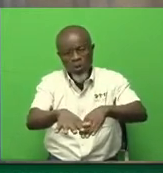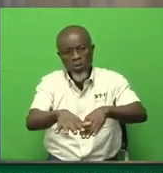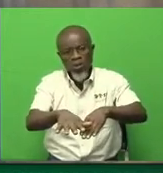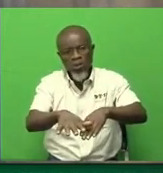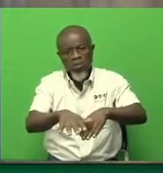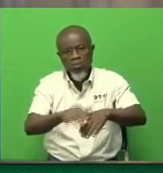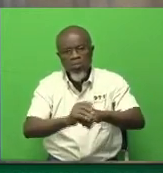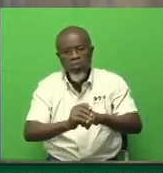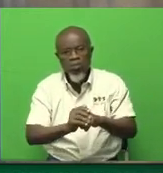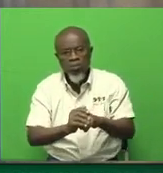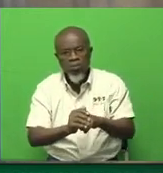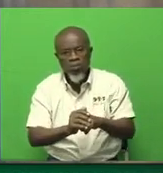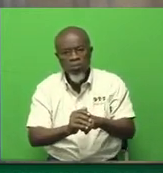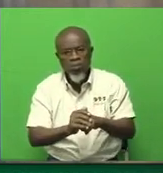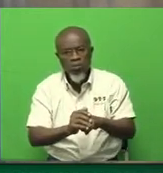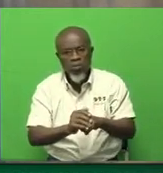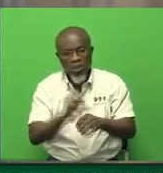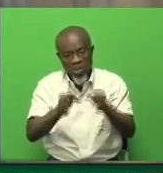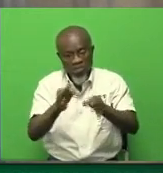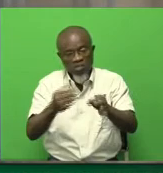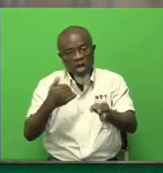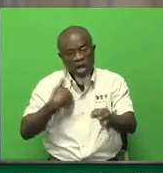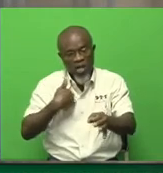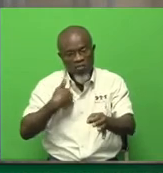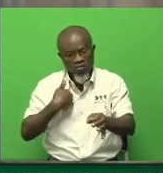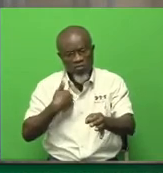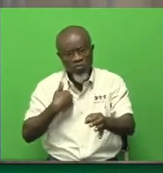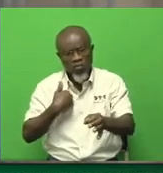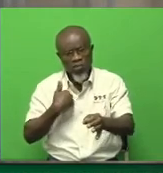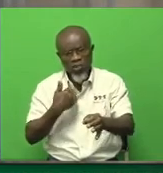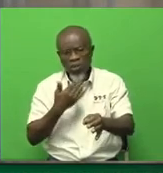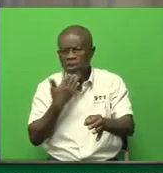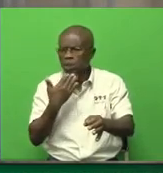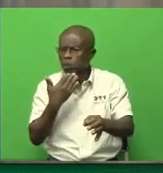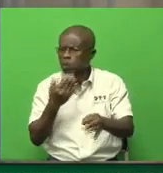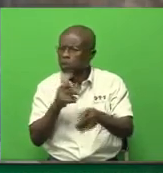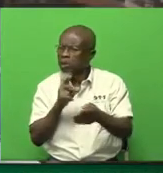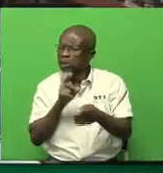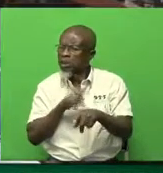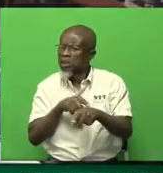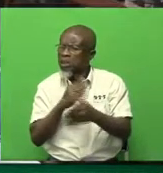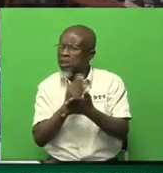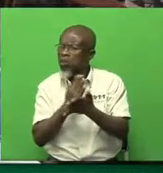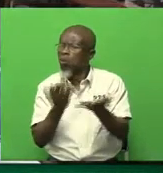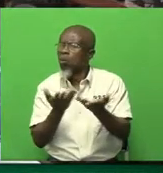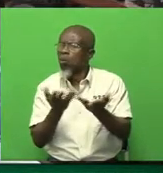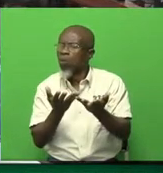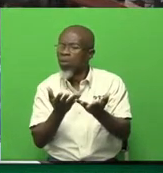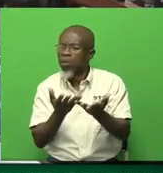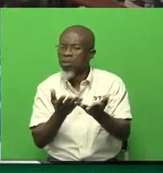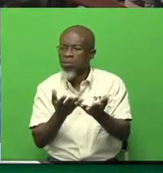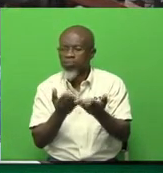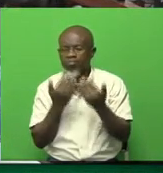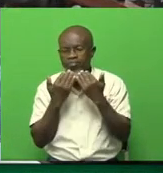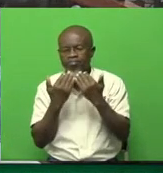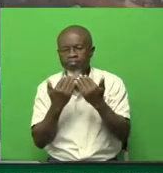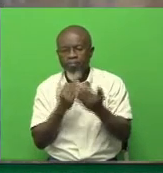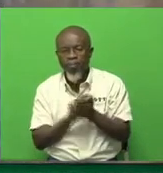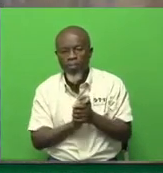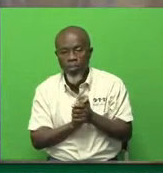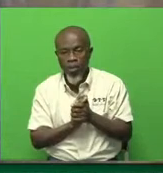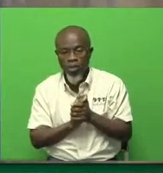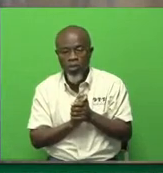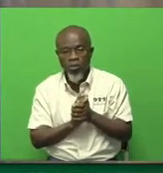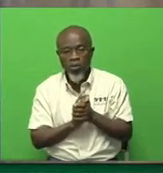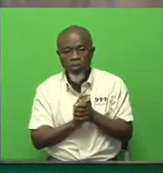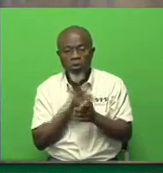you um what's the stop time please thank you talk about